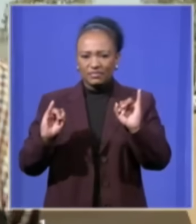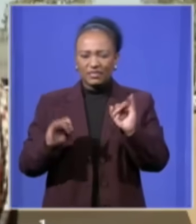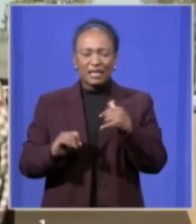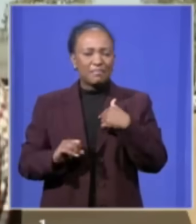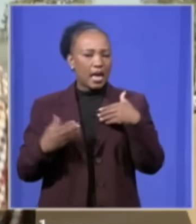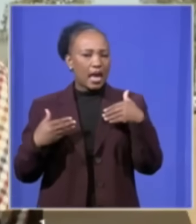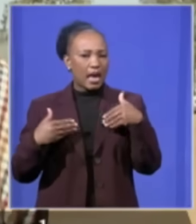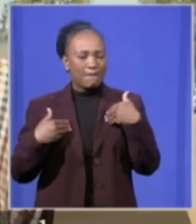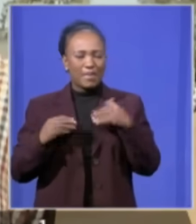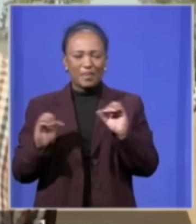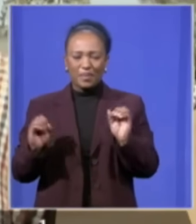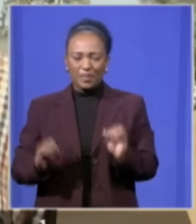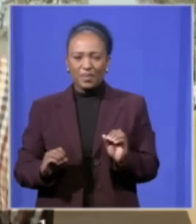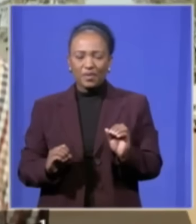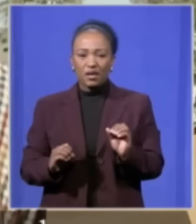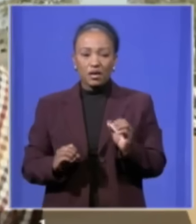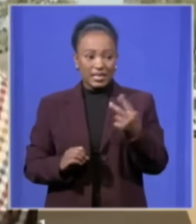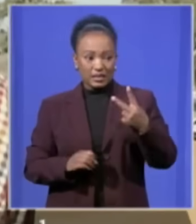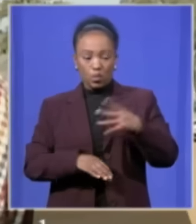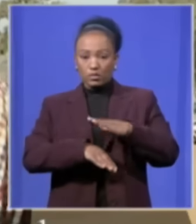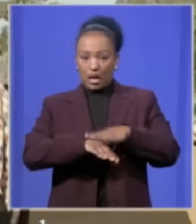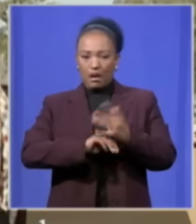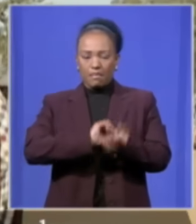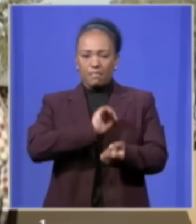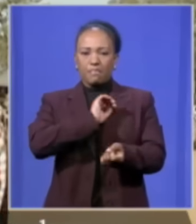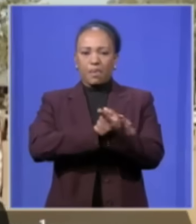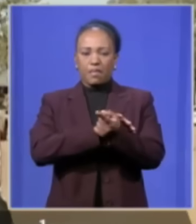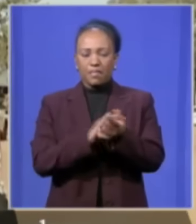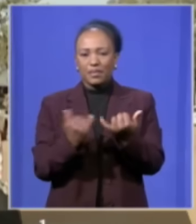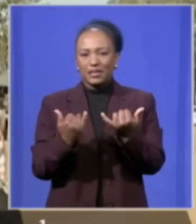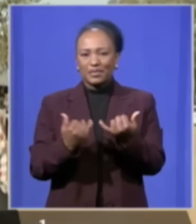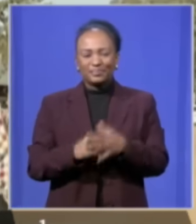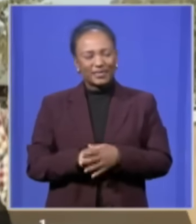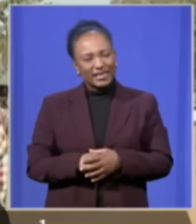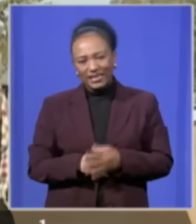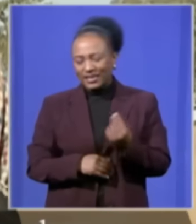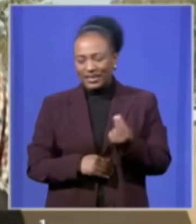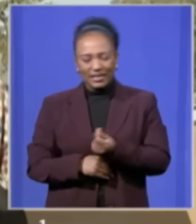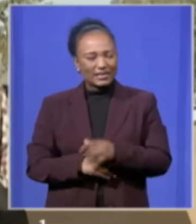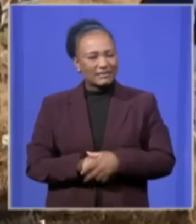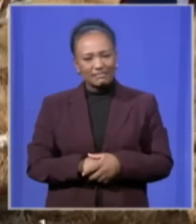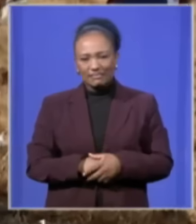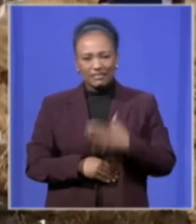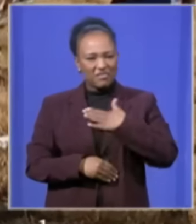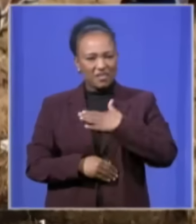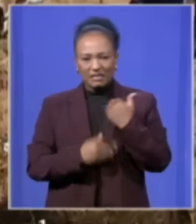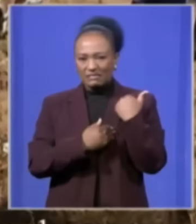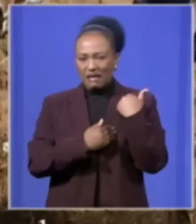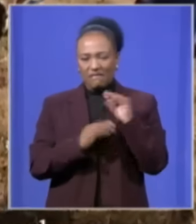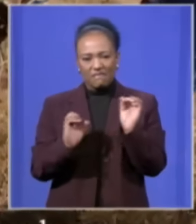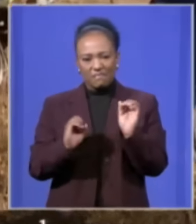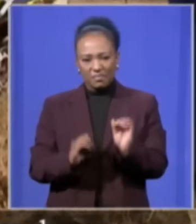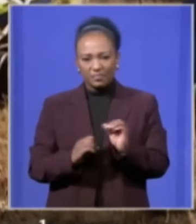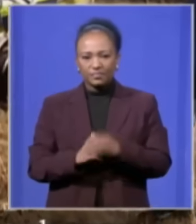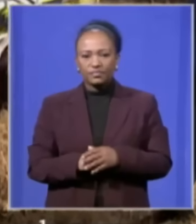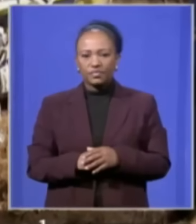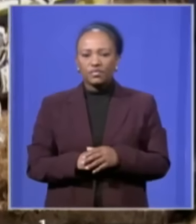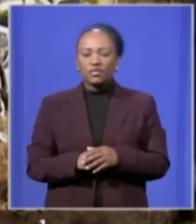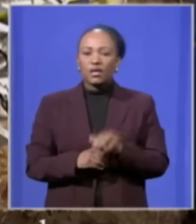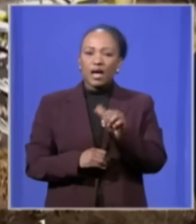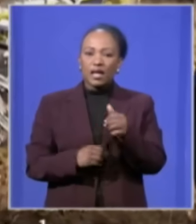diara ba kwishisha ba so hey gore safe bagolegwa ba le babedi ba santse ba le